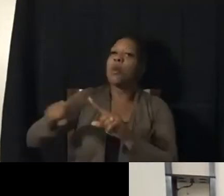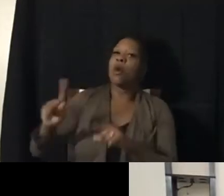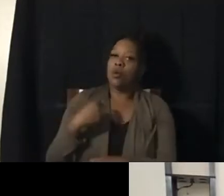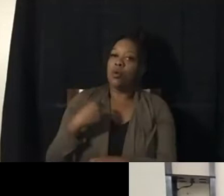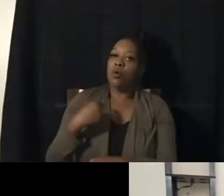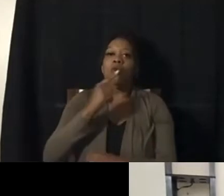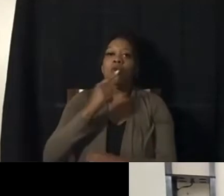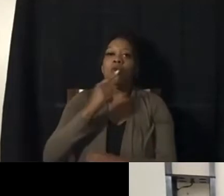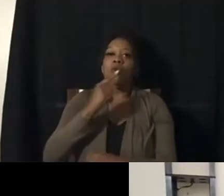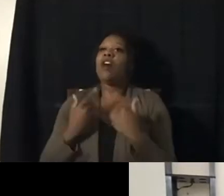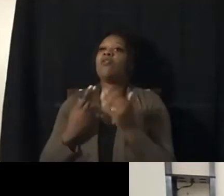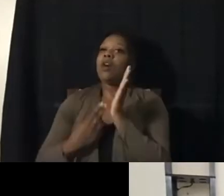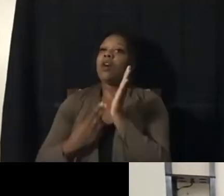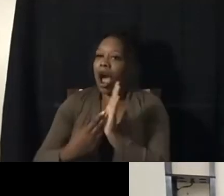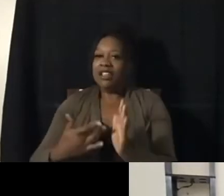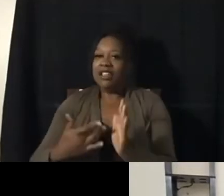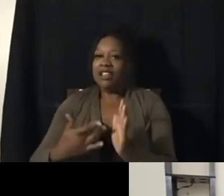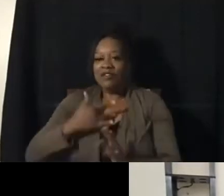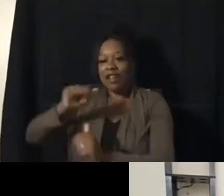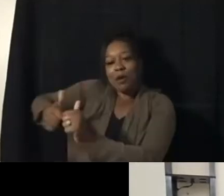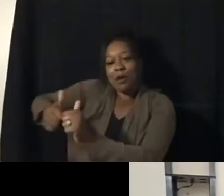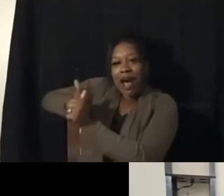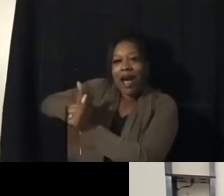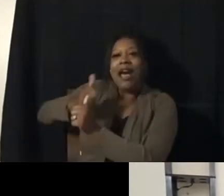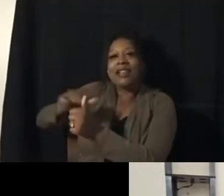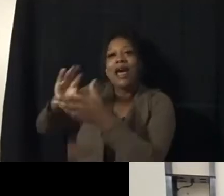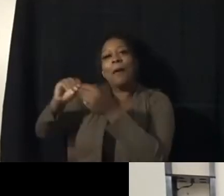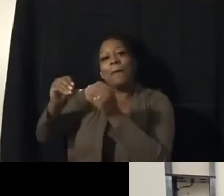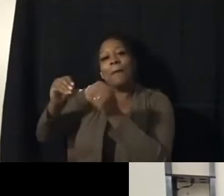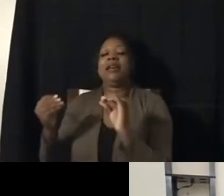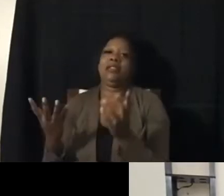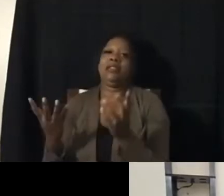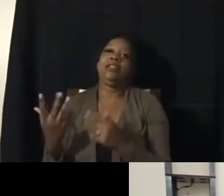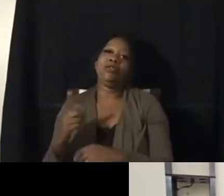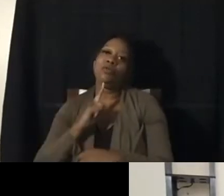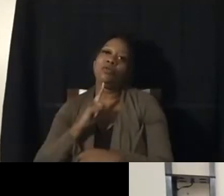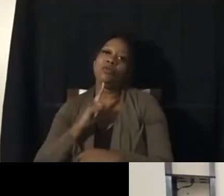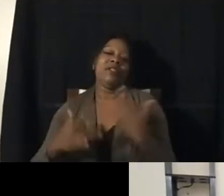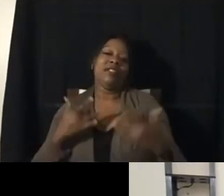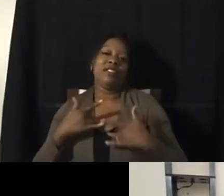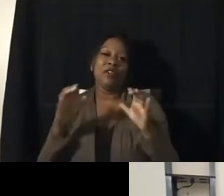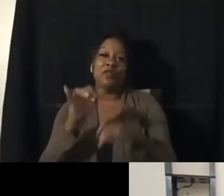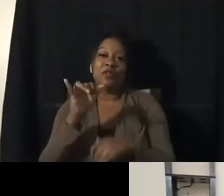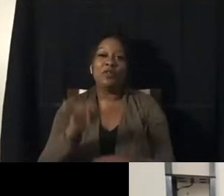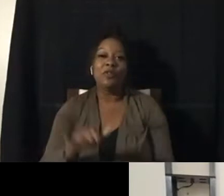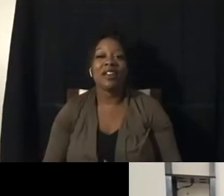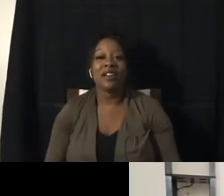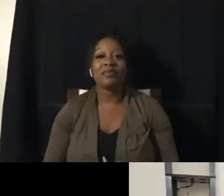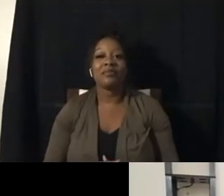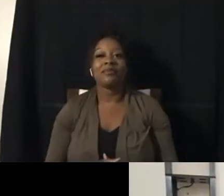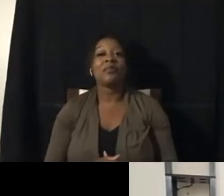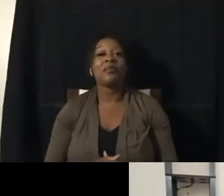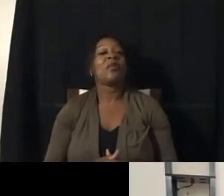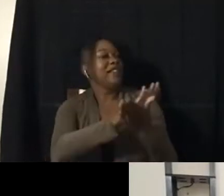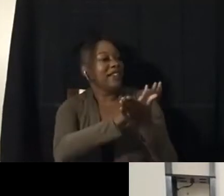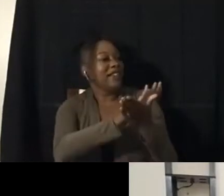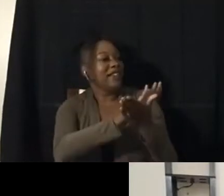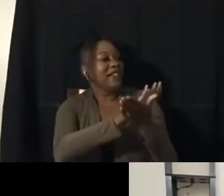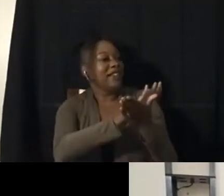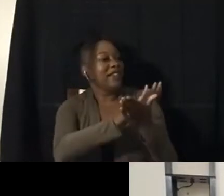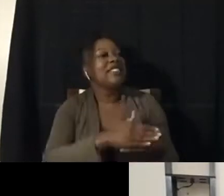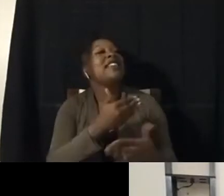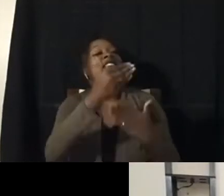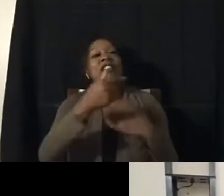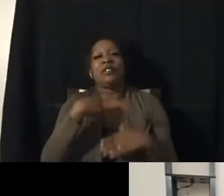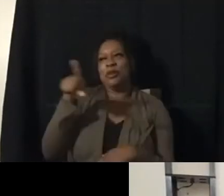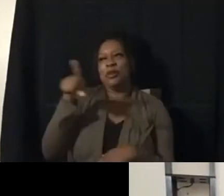things, it becomes really exciting to do that with him. Nice. So my next question is for Steve. Tell us a little bit